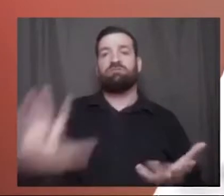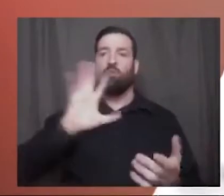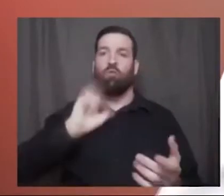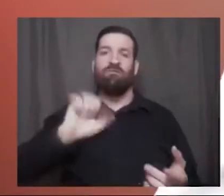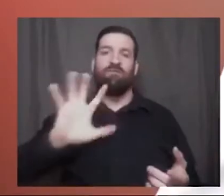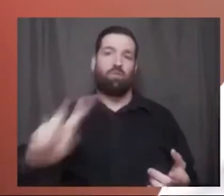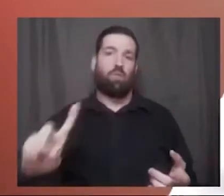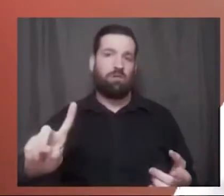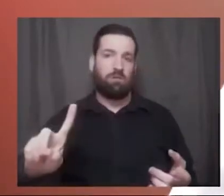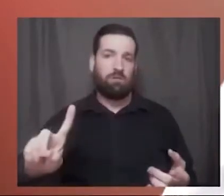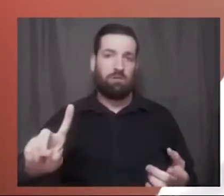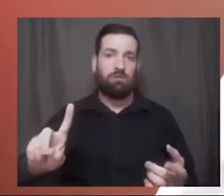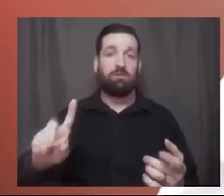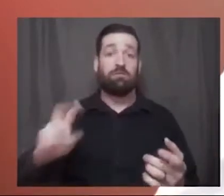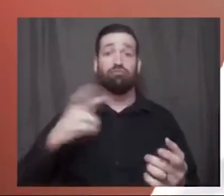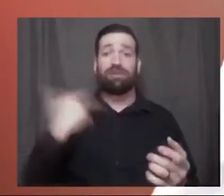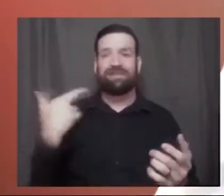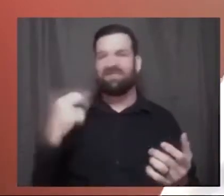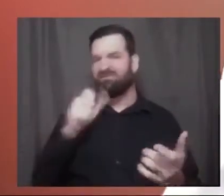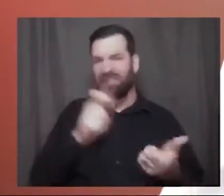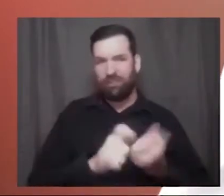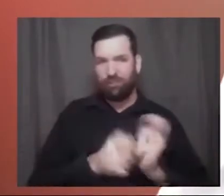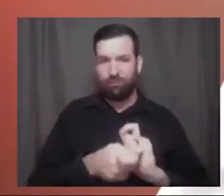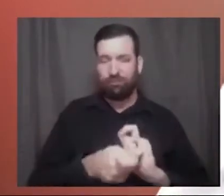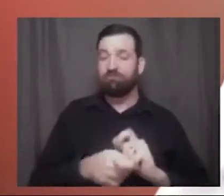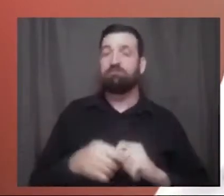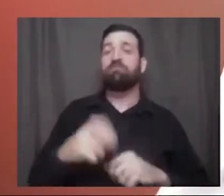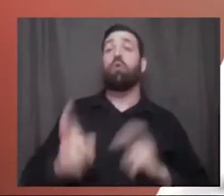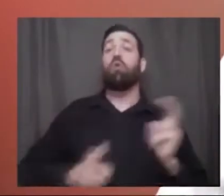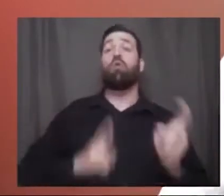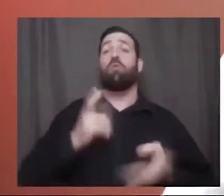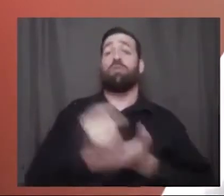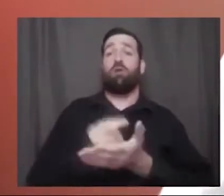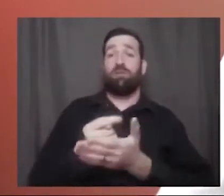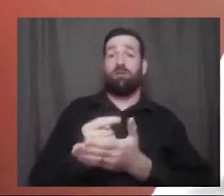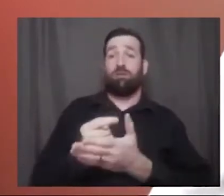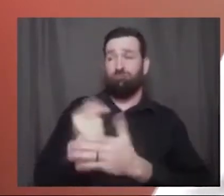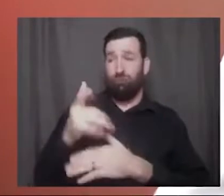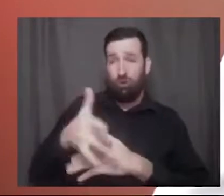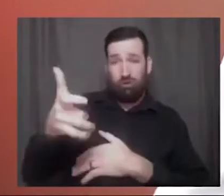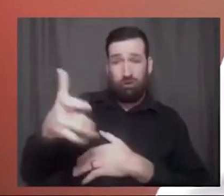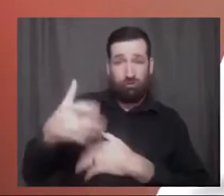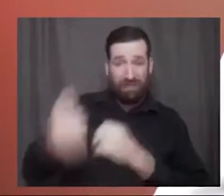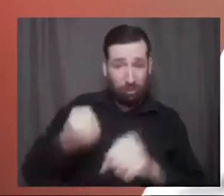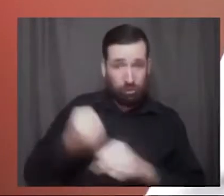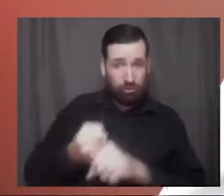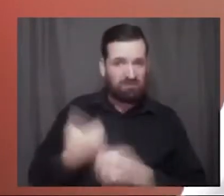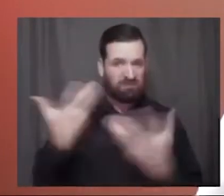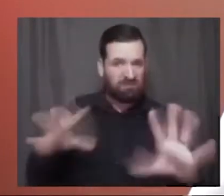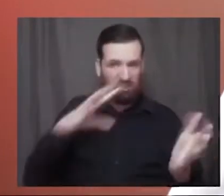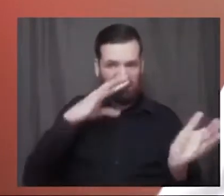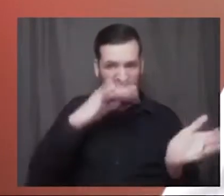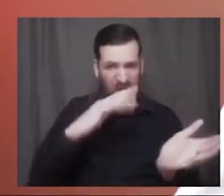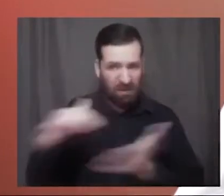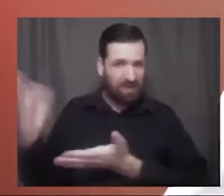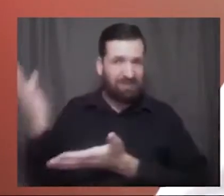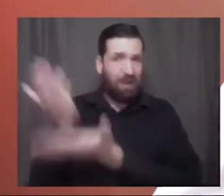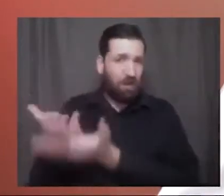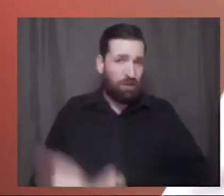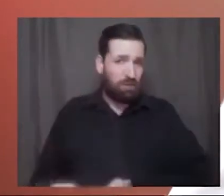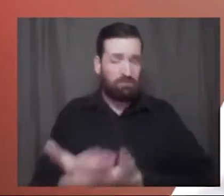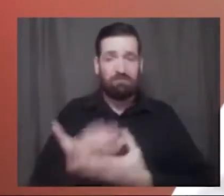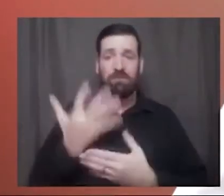The risk really doesn't change. So in hormone therapy in those early years, like they said, we've actually studied this is well-documented things. 5-6 years, early menopause,